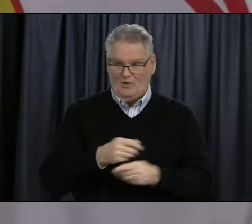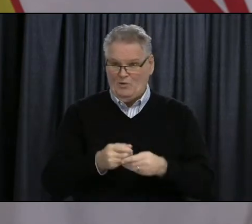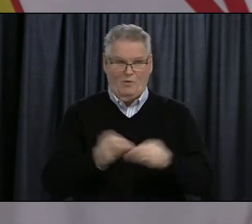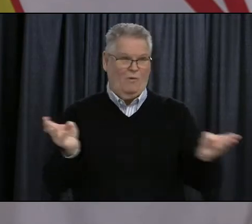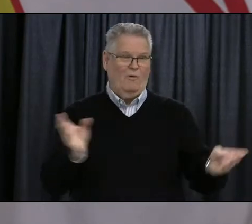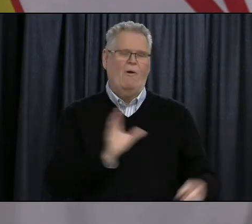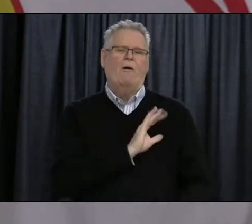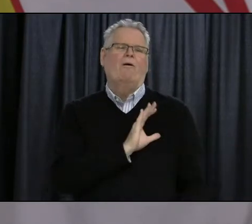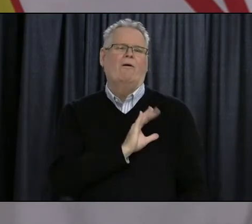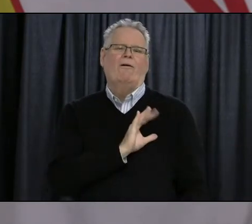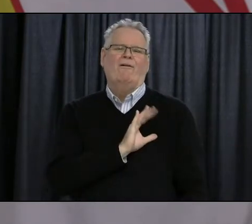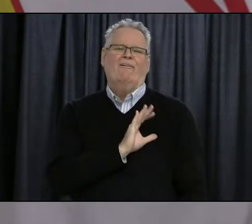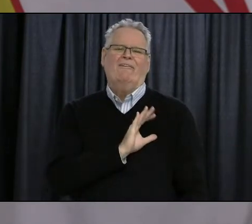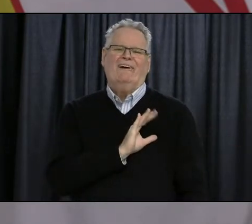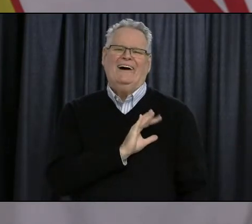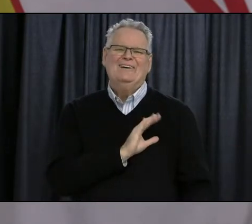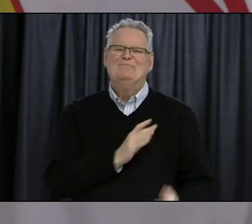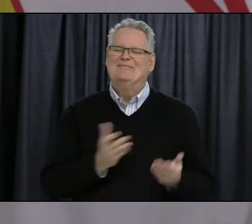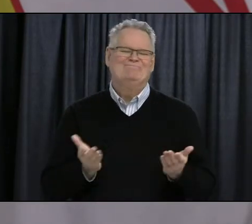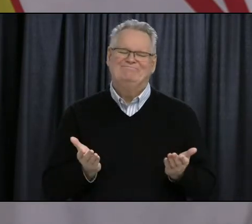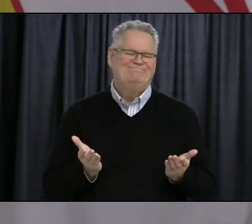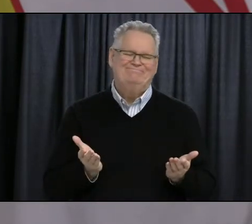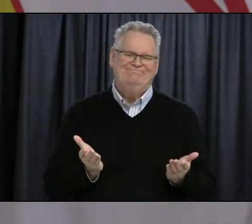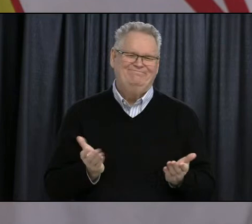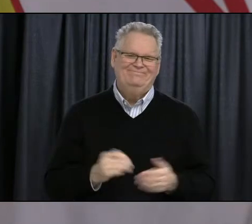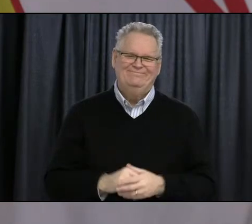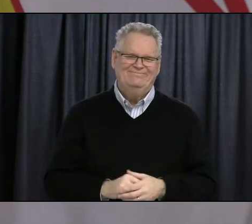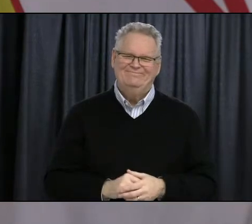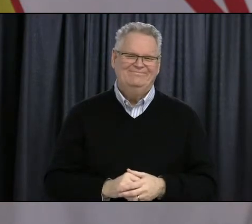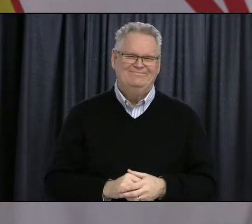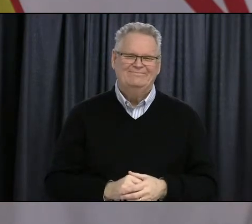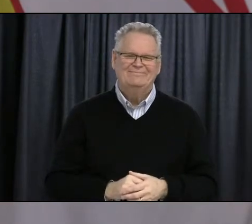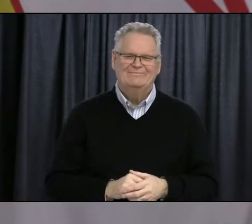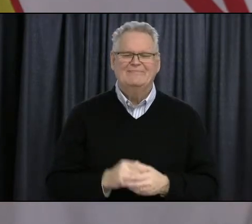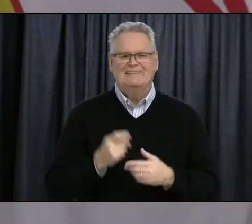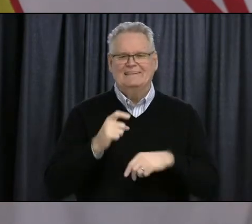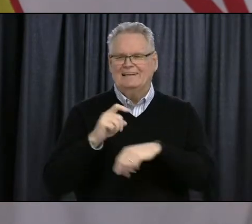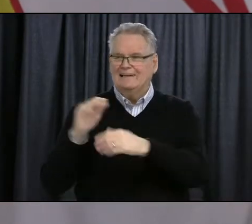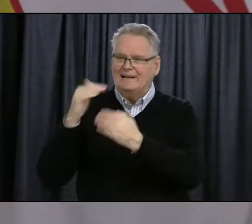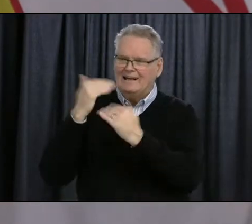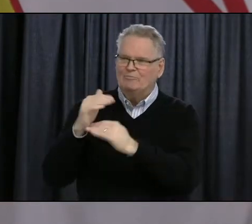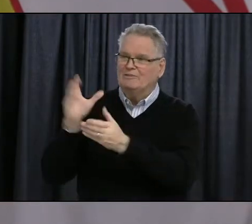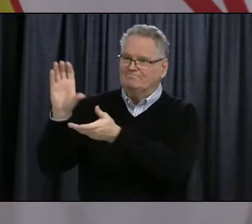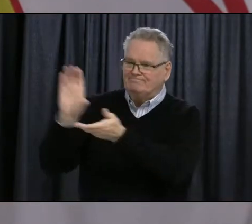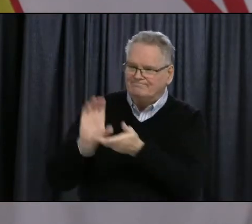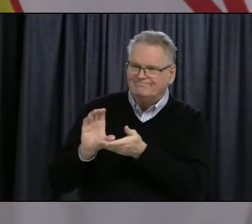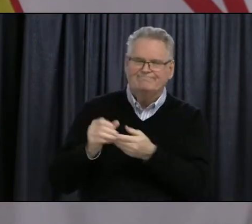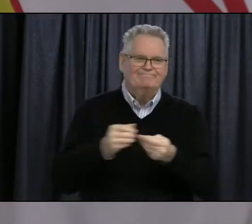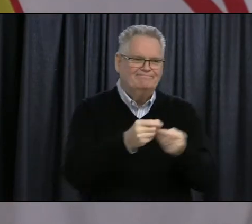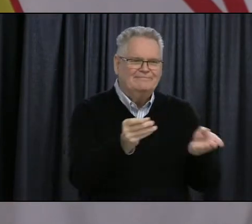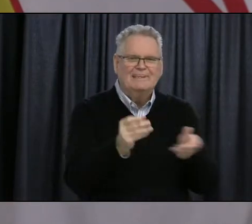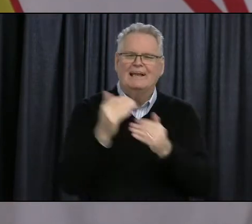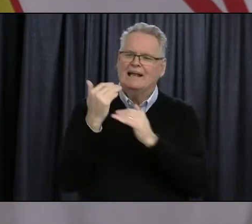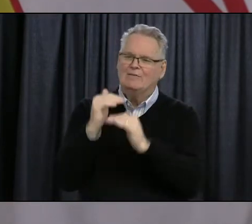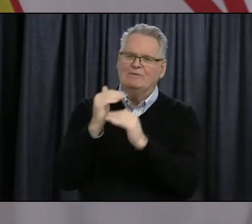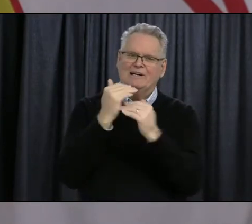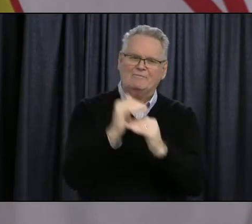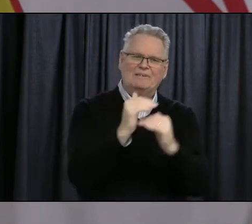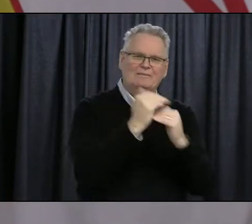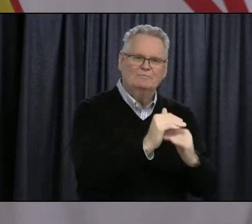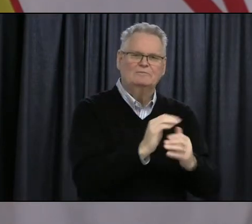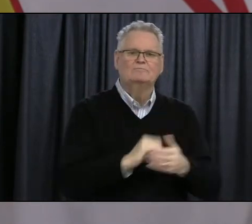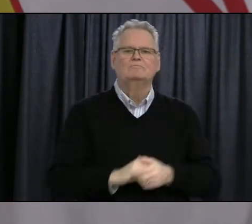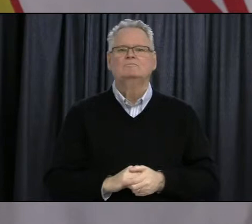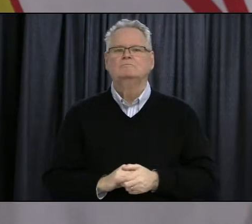as we determine who is next in line. As more vaccine becomes available, the Department of Health and Community Services and the regional health